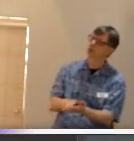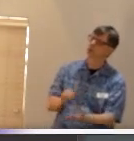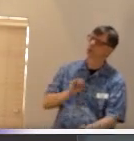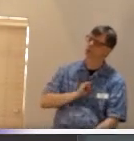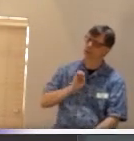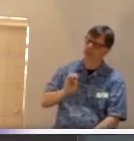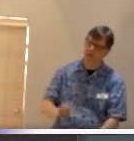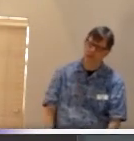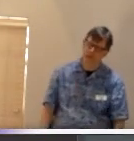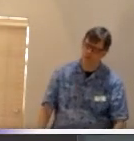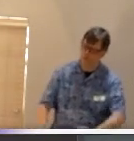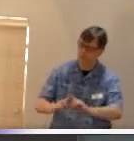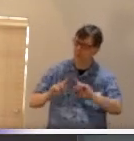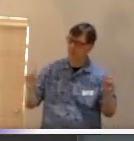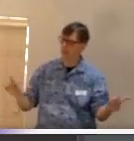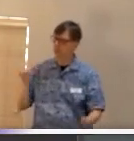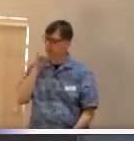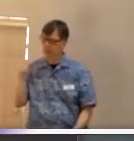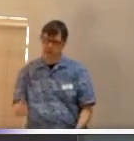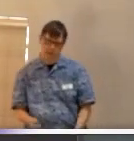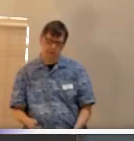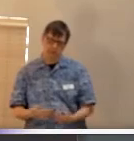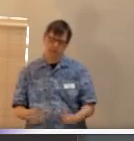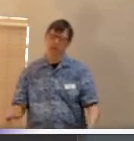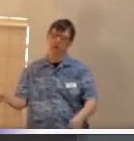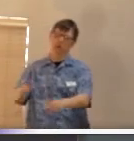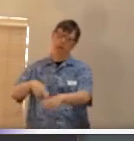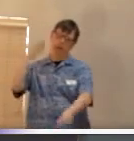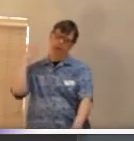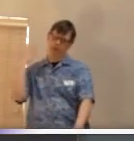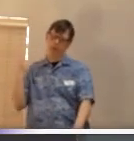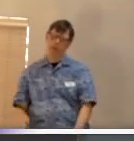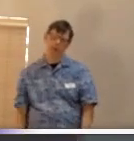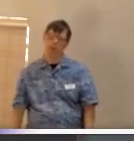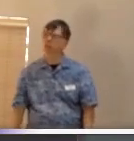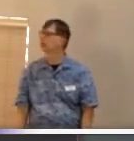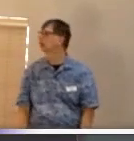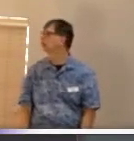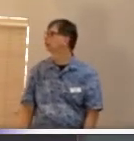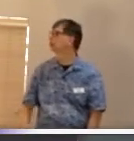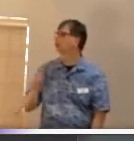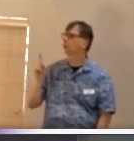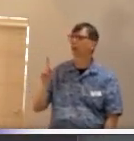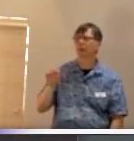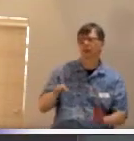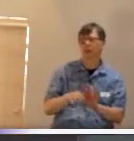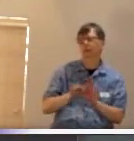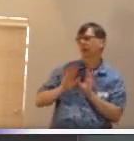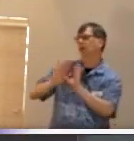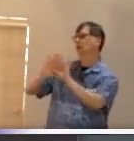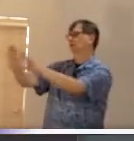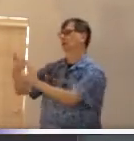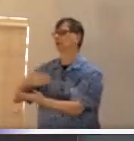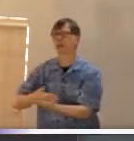very different than the messaging that I would have gotten from him a while ago. So things, we're always one thing away from something that